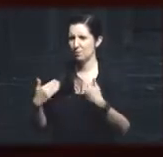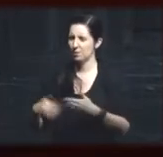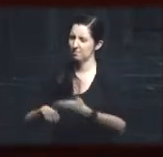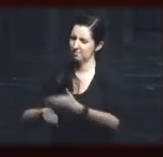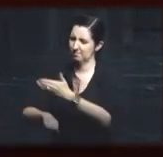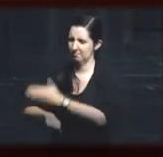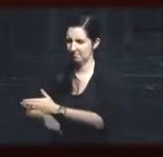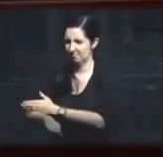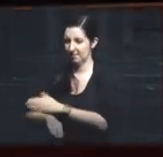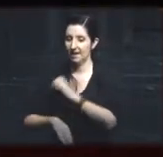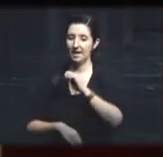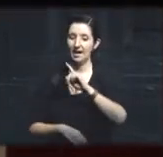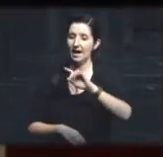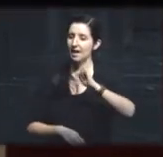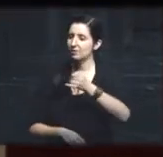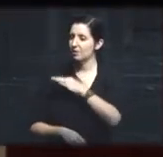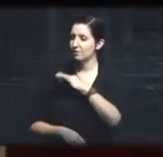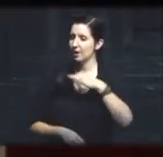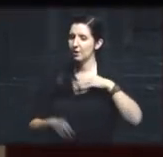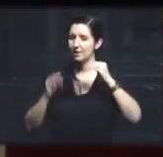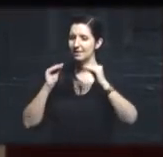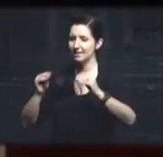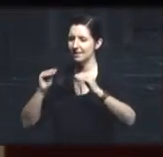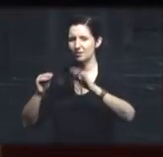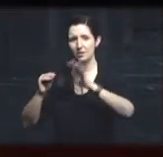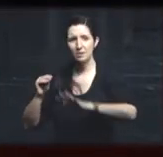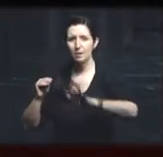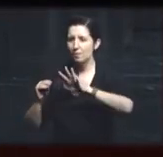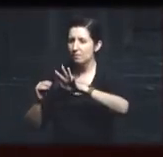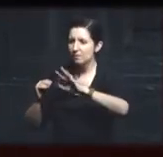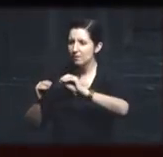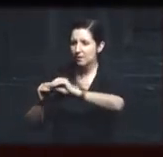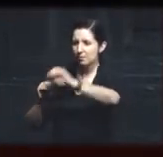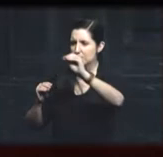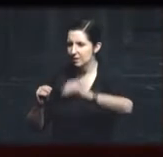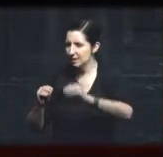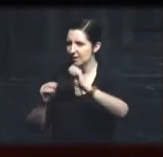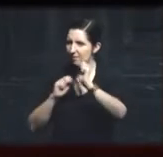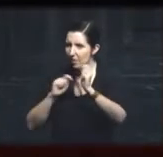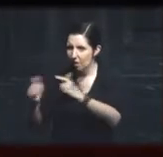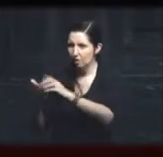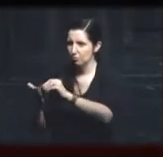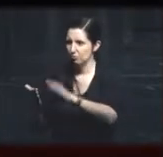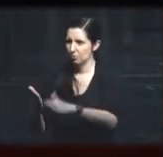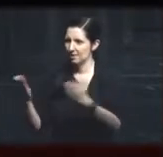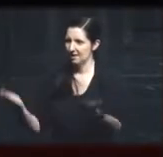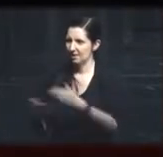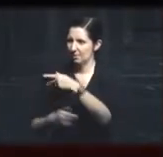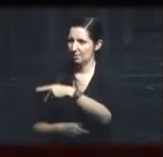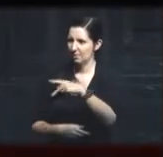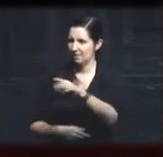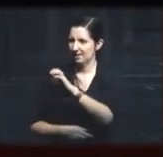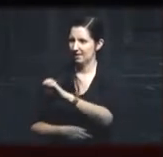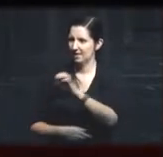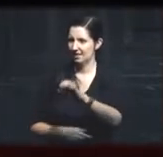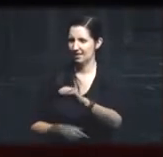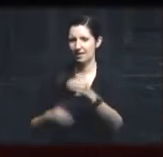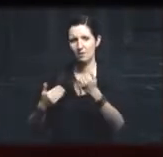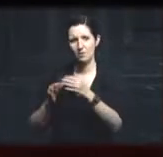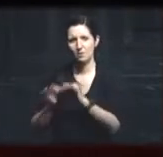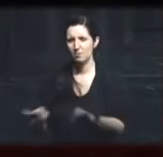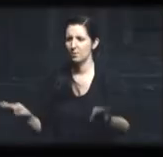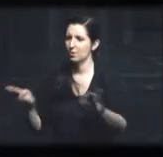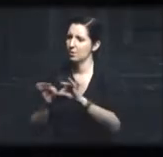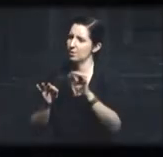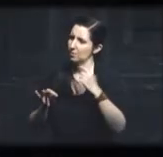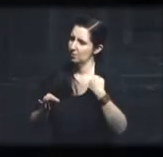faculty teach almost 50% of our students at Pikes Peak, that's critically important that we support them. And